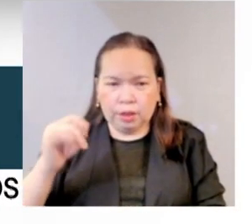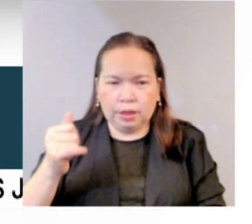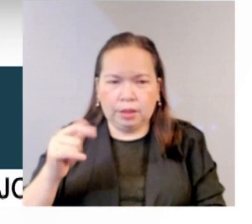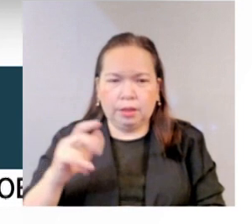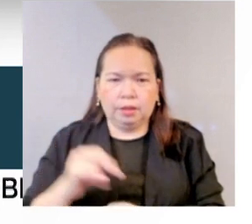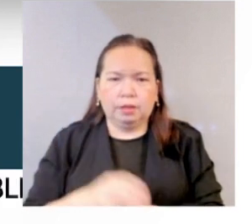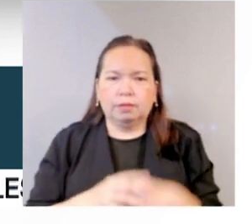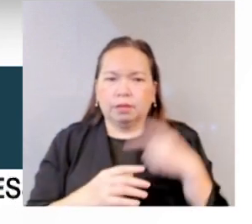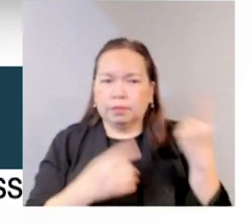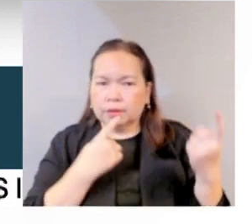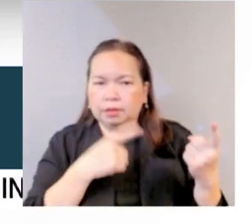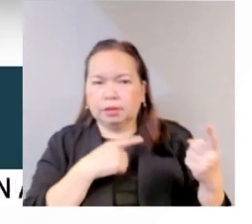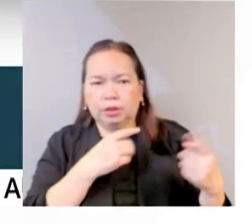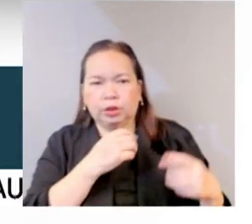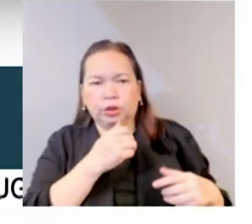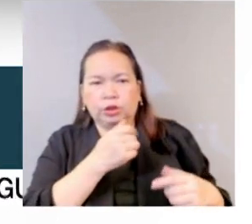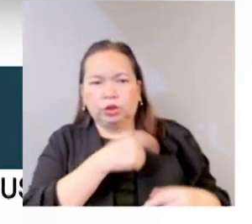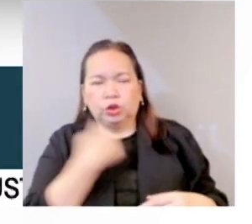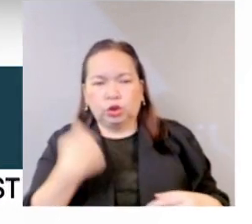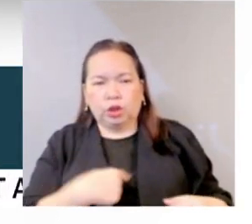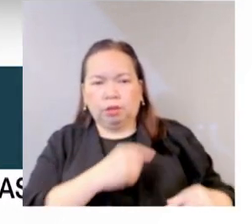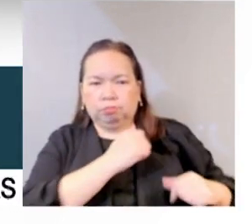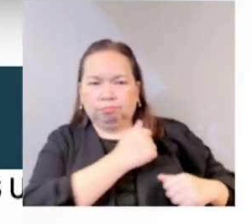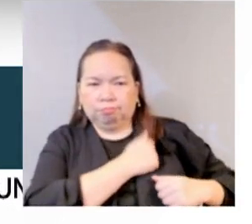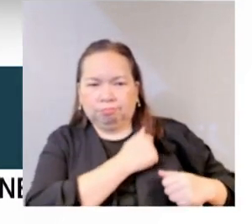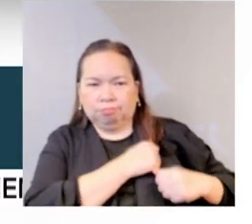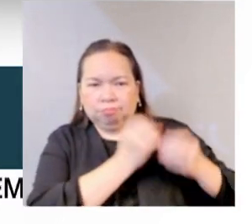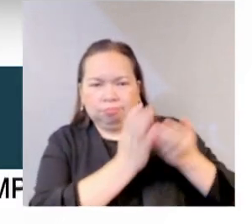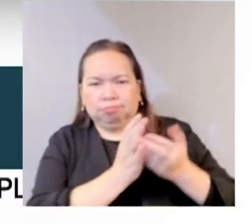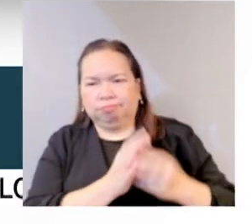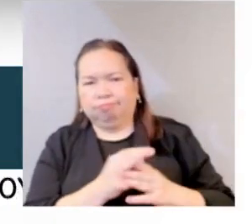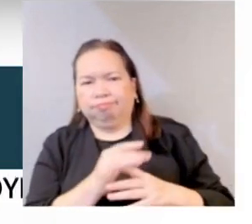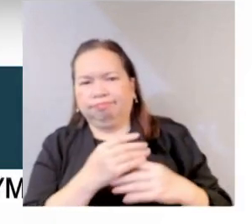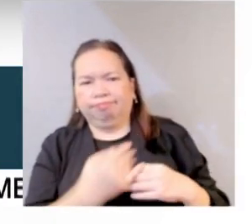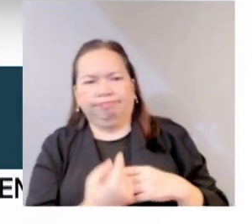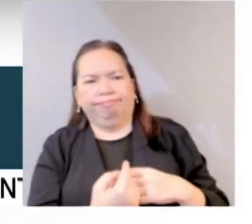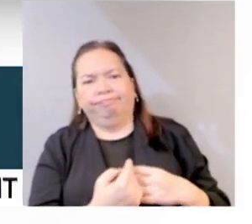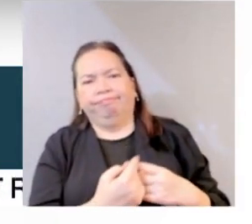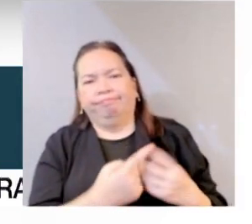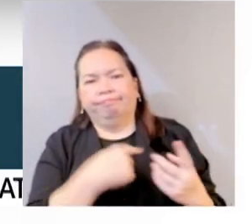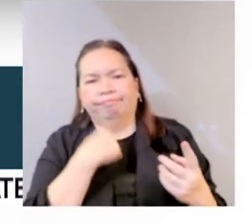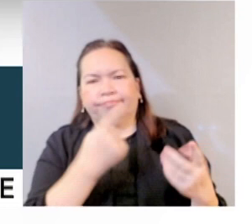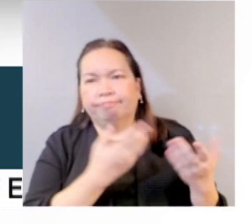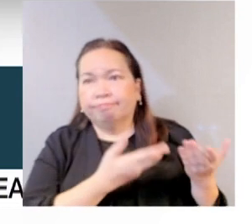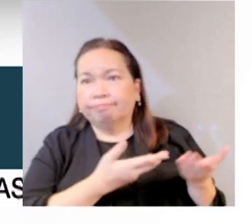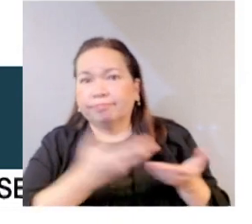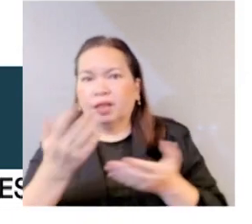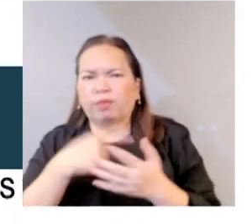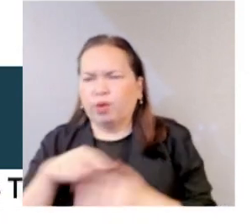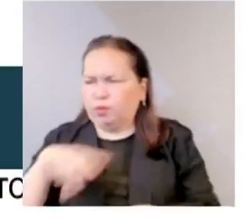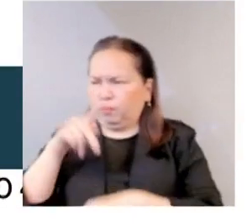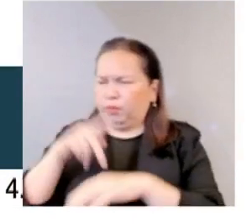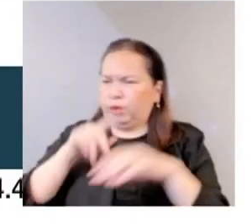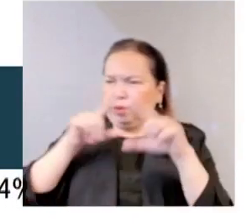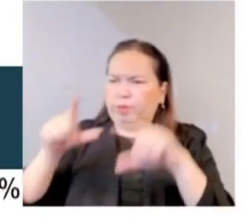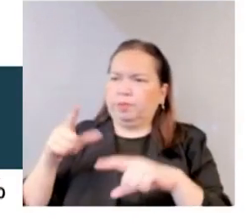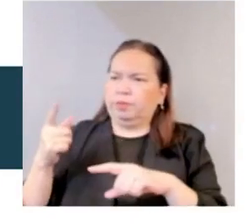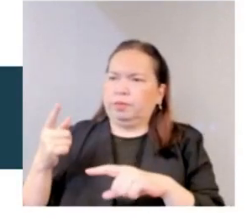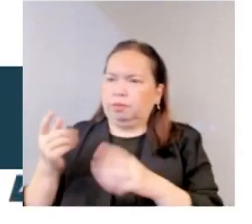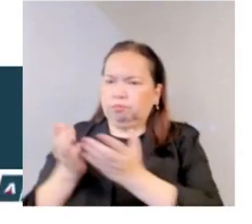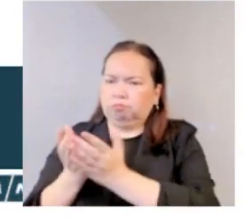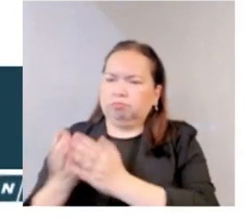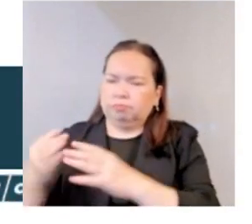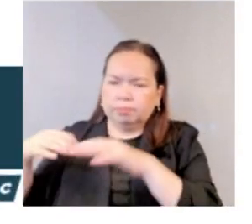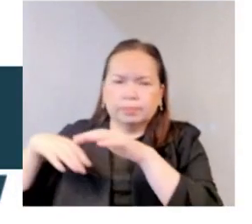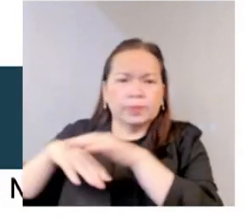Madre, claiming Philippine vessels entered its waters in the Spratly Islands without permission. De Castro believes China's Coast